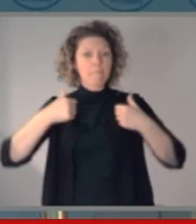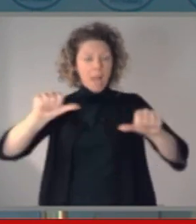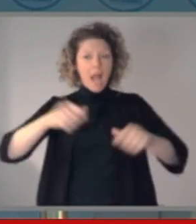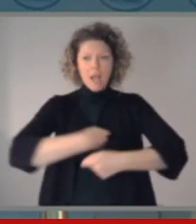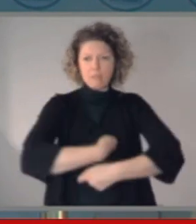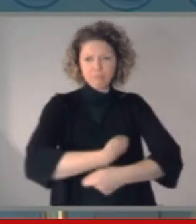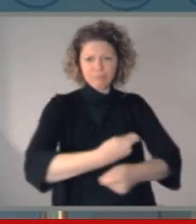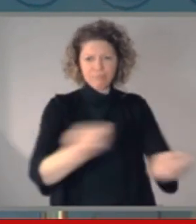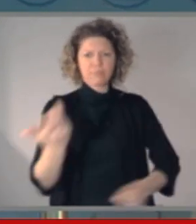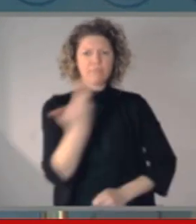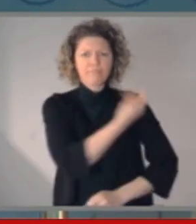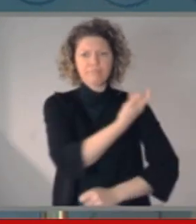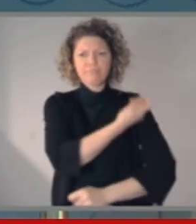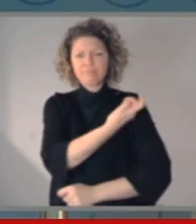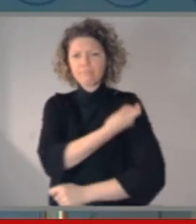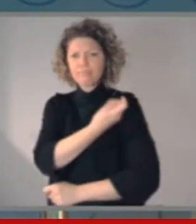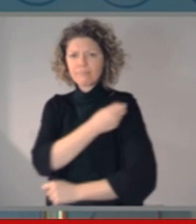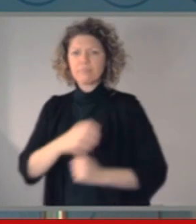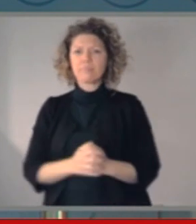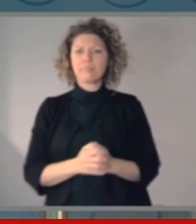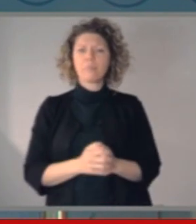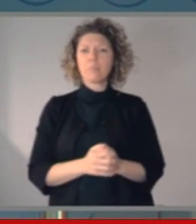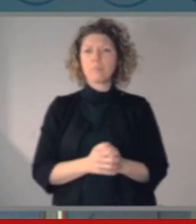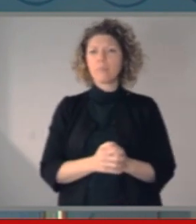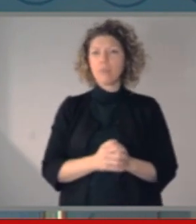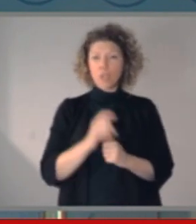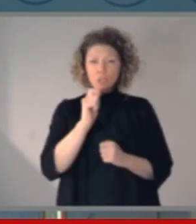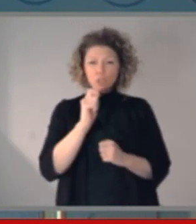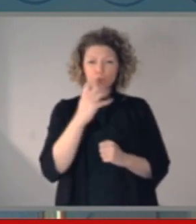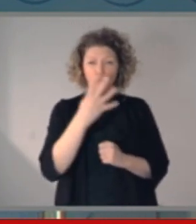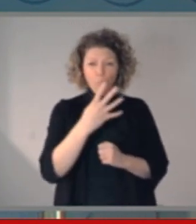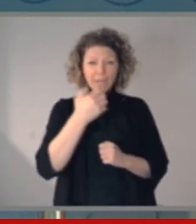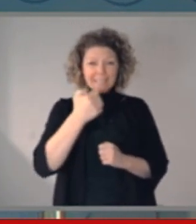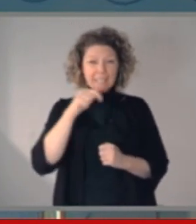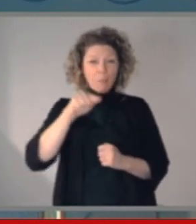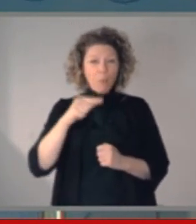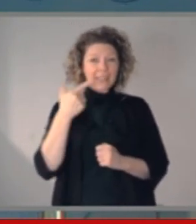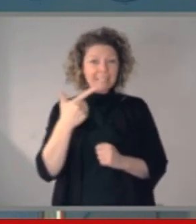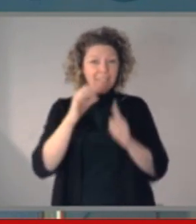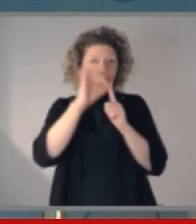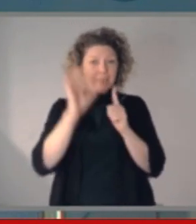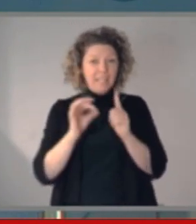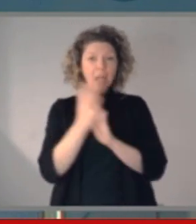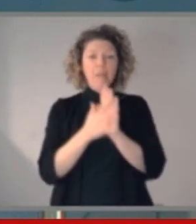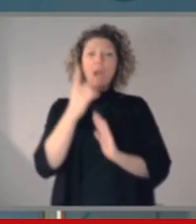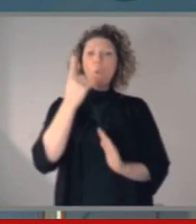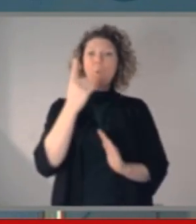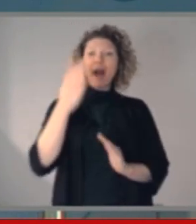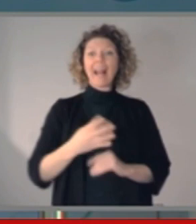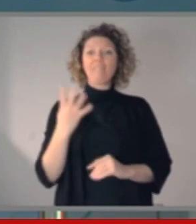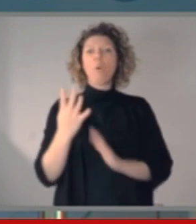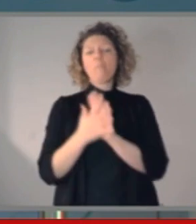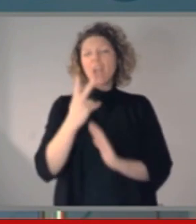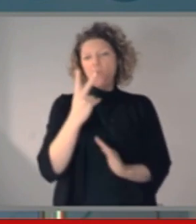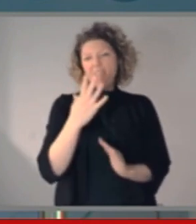Australia, 46.7% on first dose, and you can see it right there. 1 in 4 Australians now having been